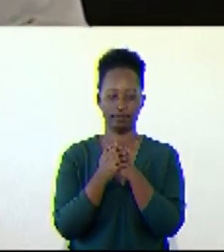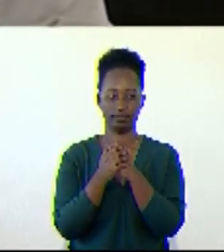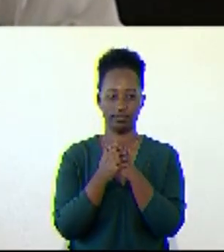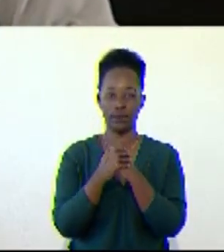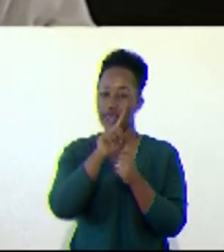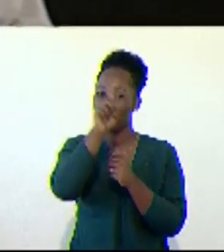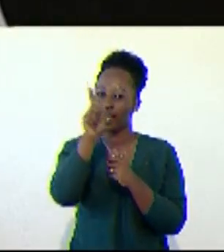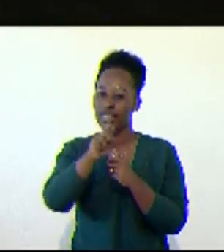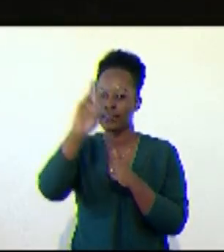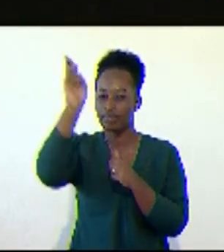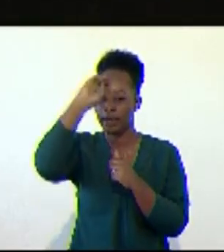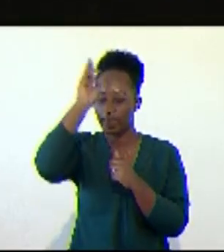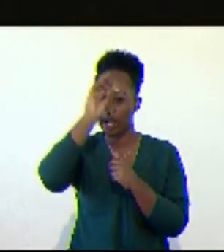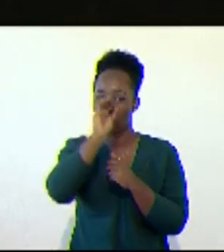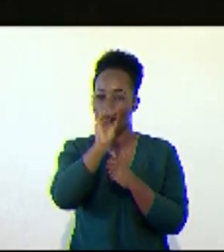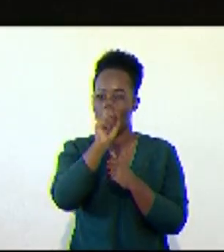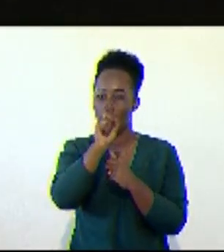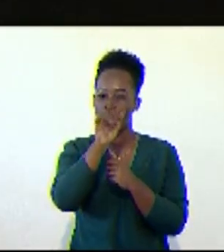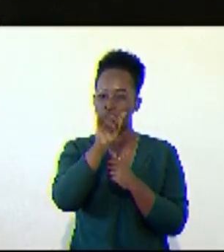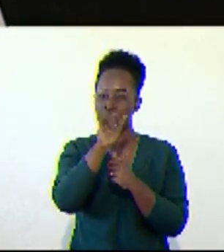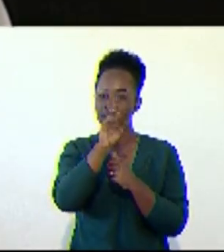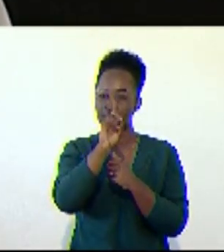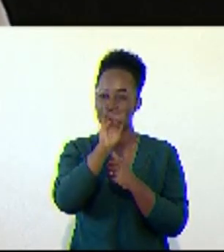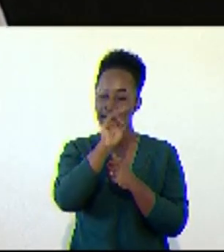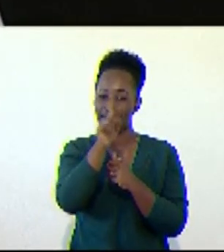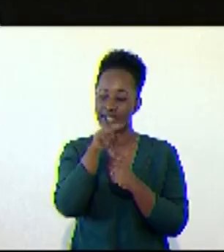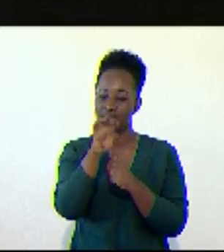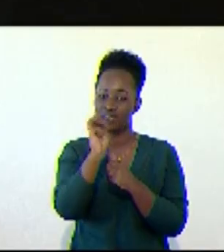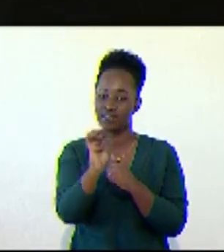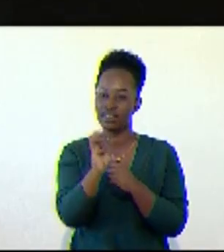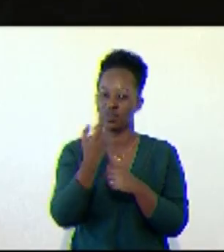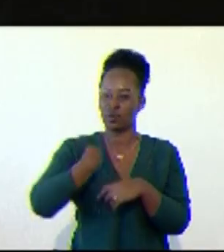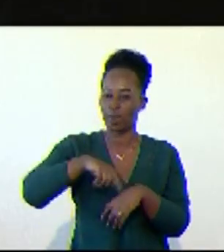Do you remember the oxidizing agent we have to use here?